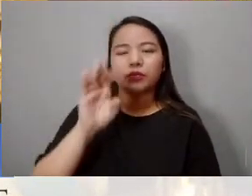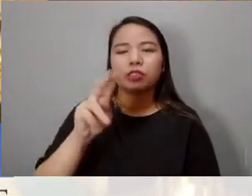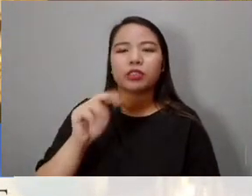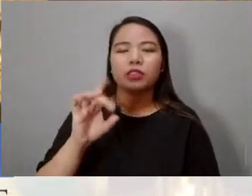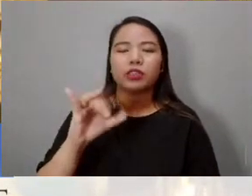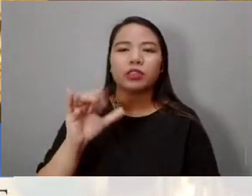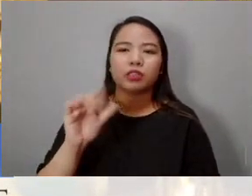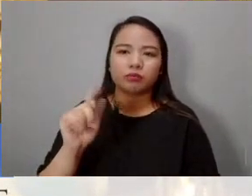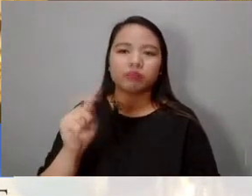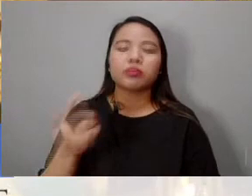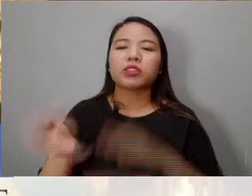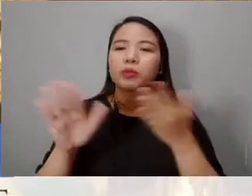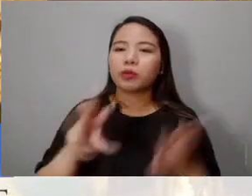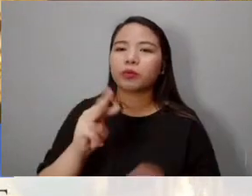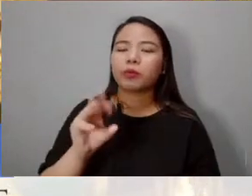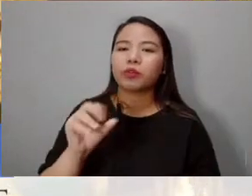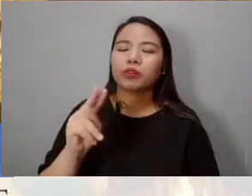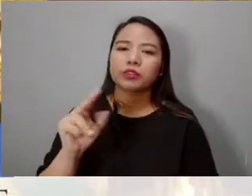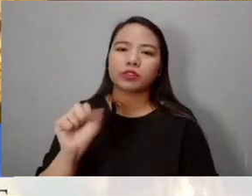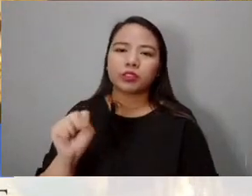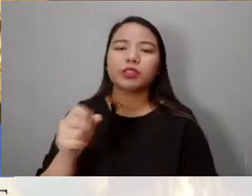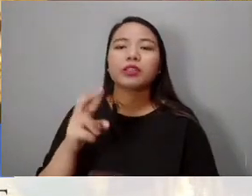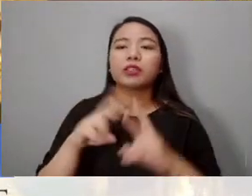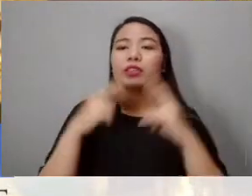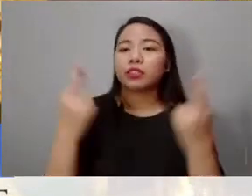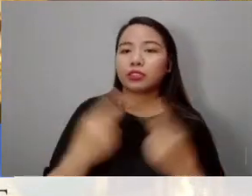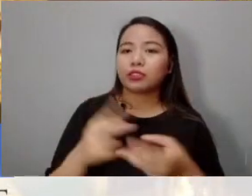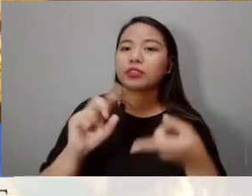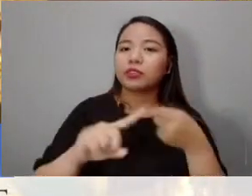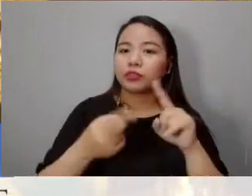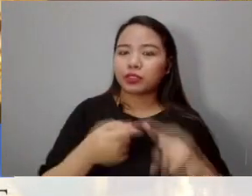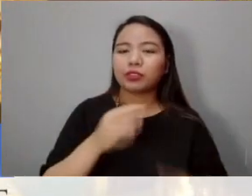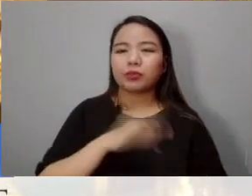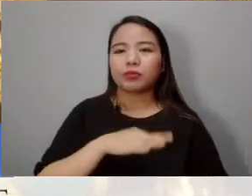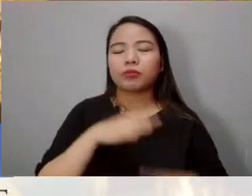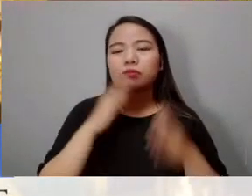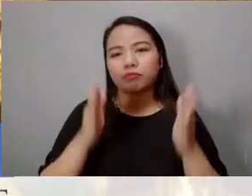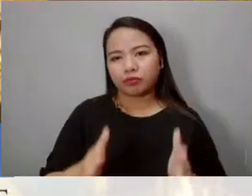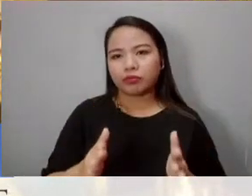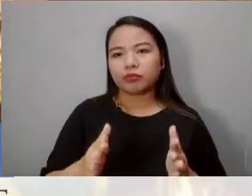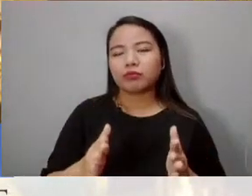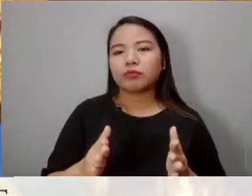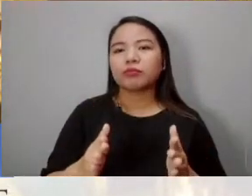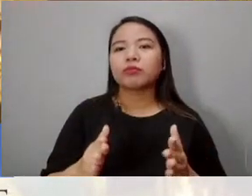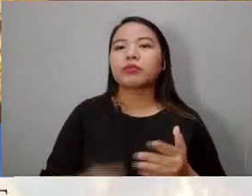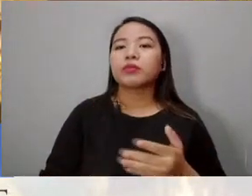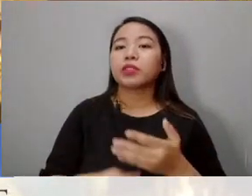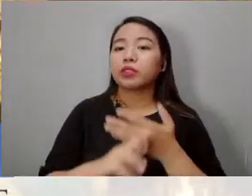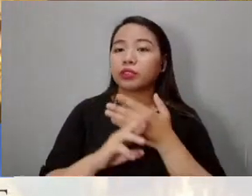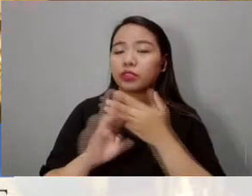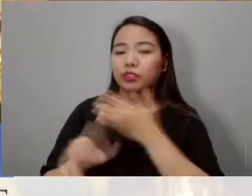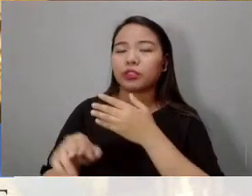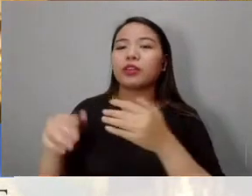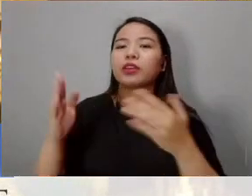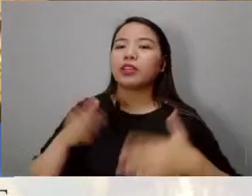monks, relatives, friends, and benefactors, may bask into eternal joy with the Father's